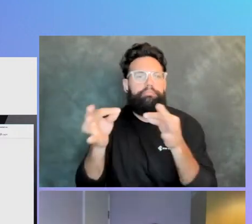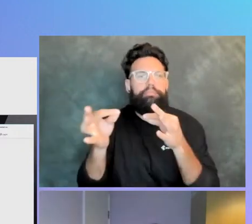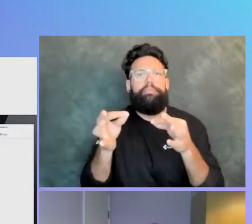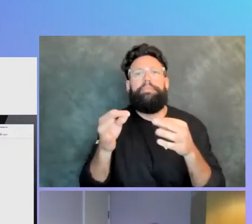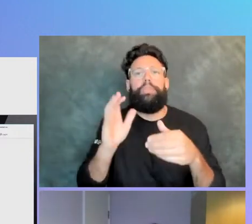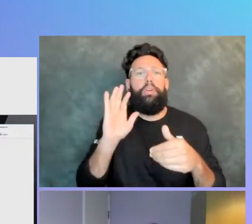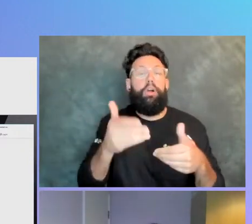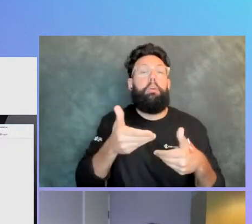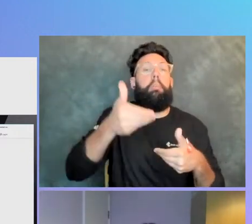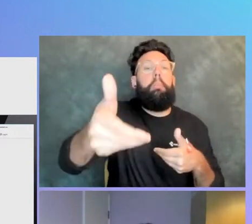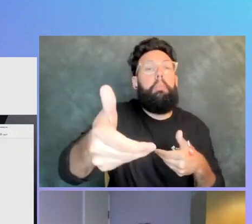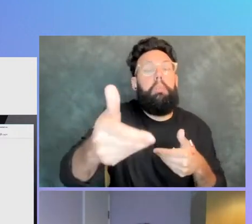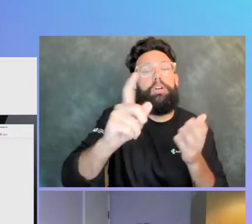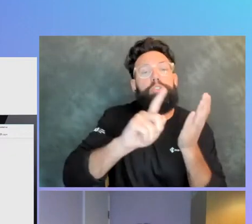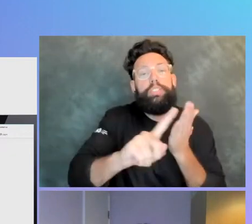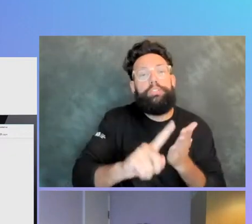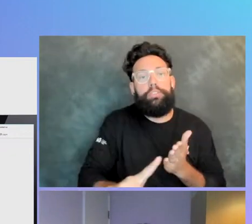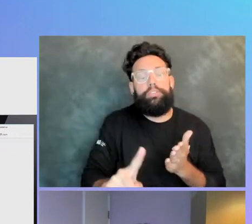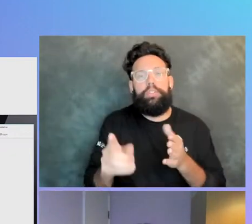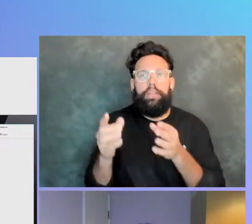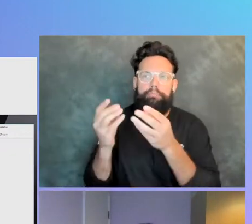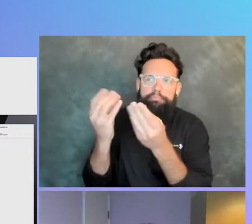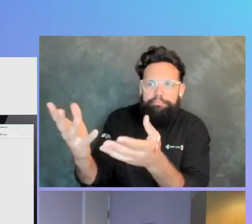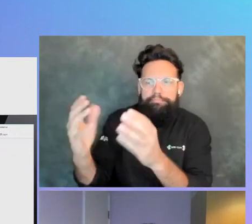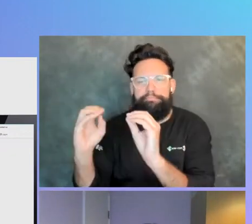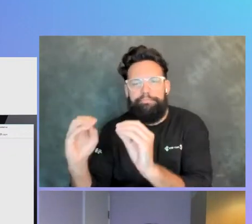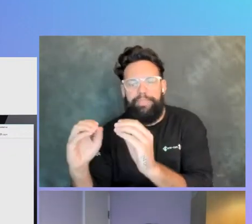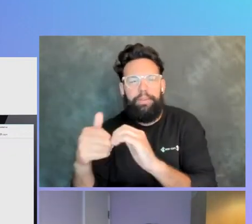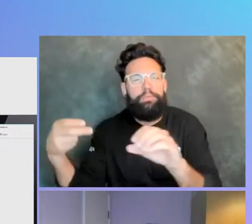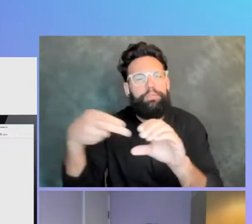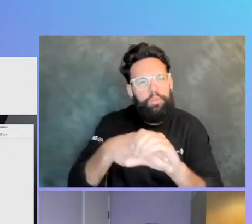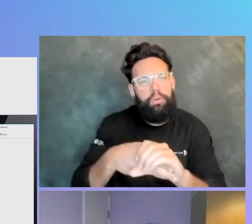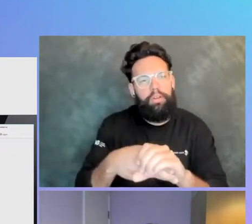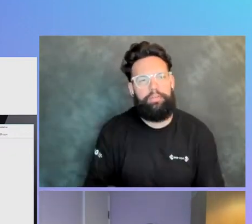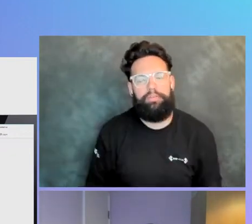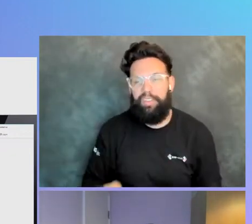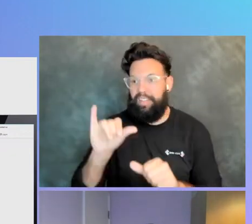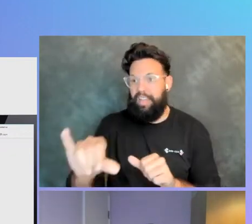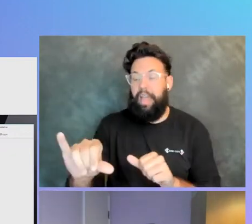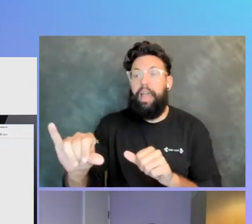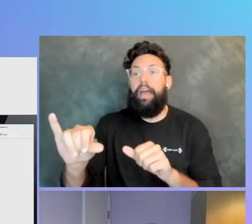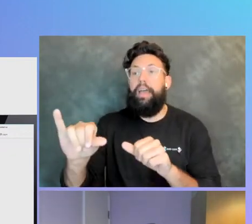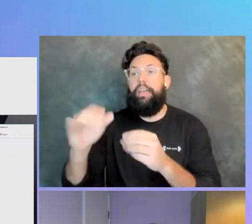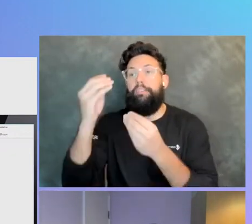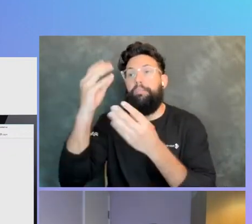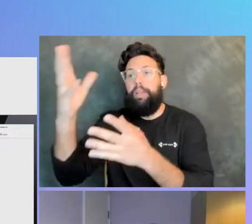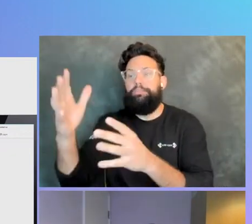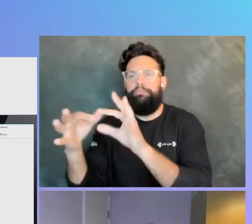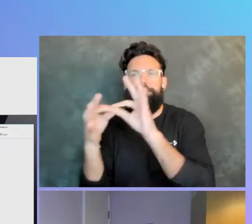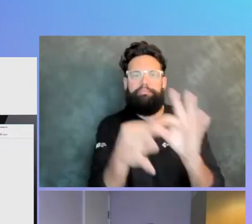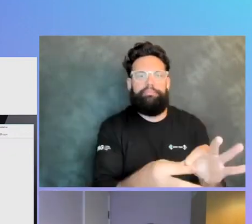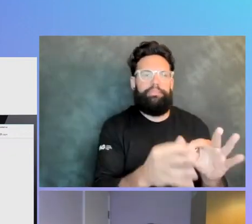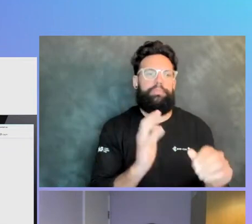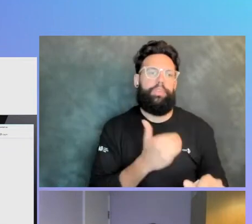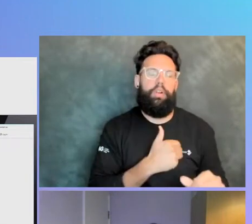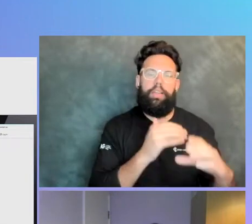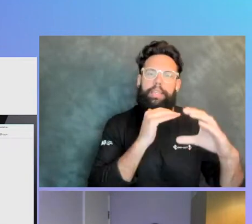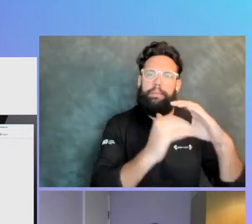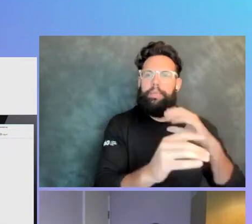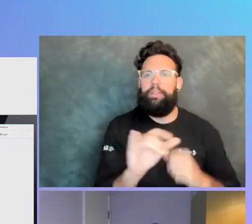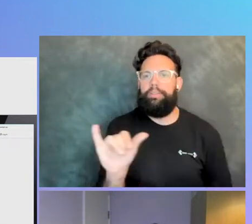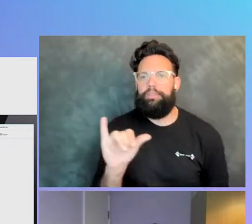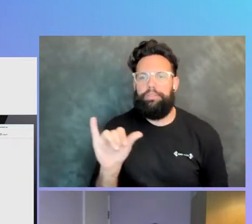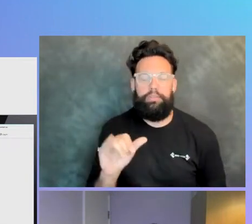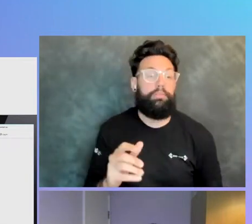join, and all of that points back to our accessibility inbox. So we were originally intending to create a